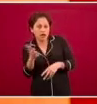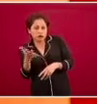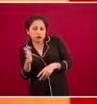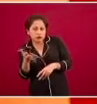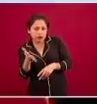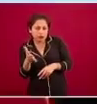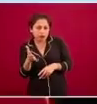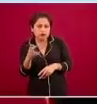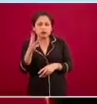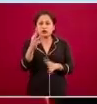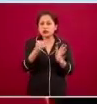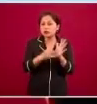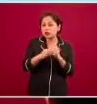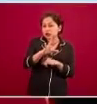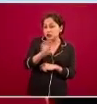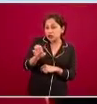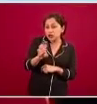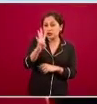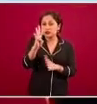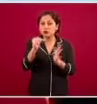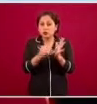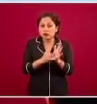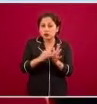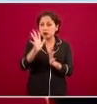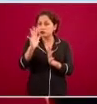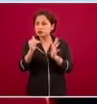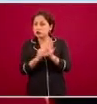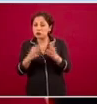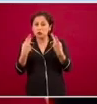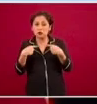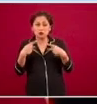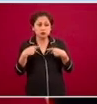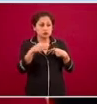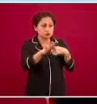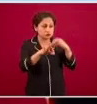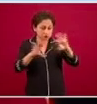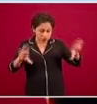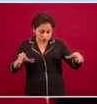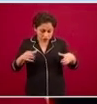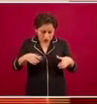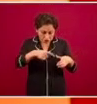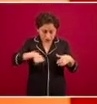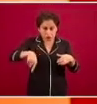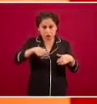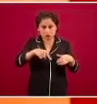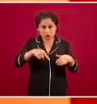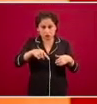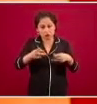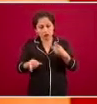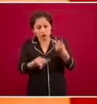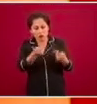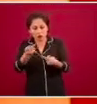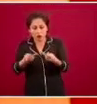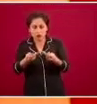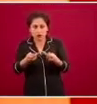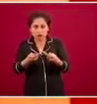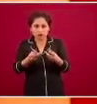number of answers. So for example, if you interview 3,000, 4,000